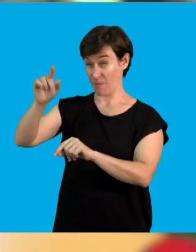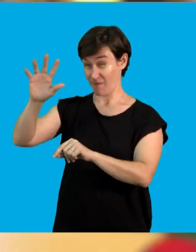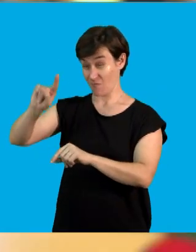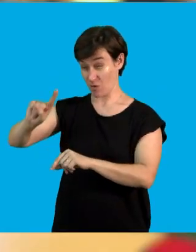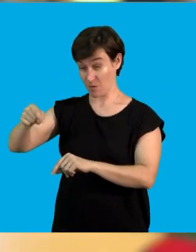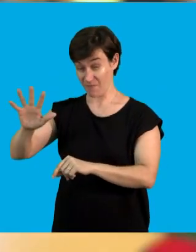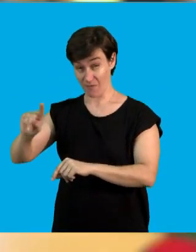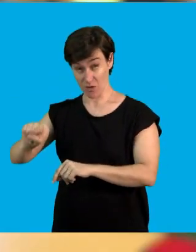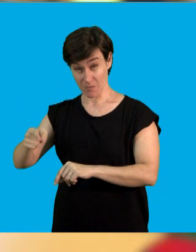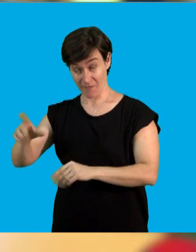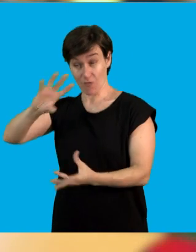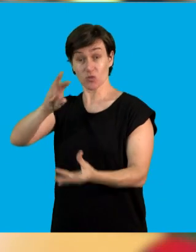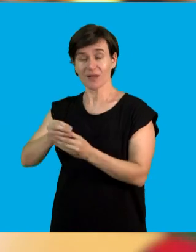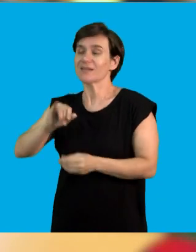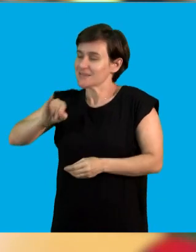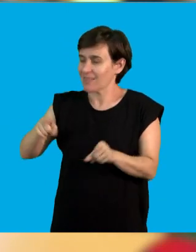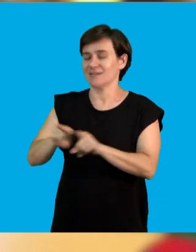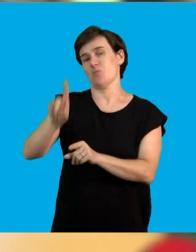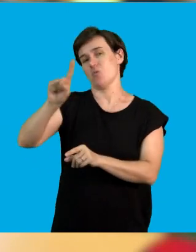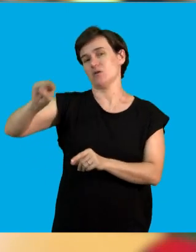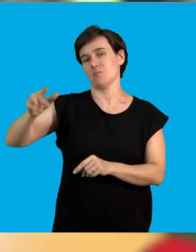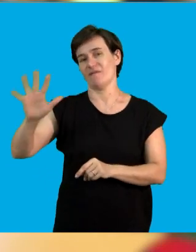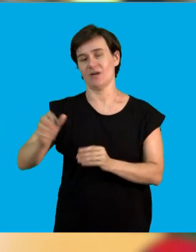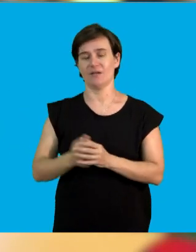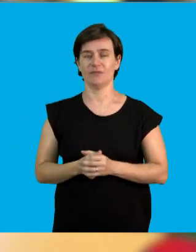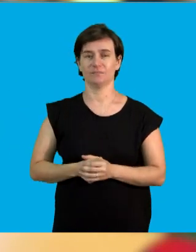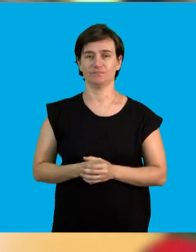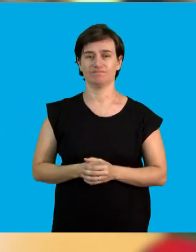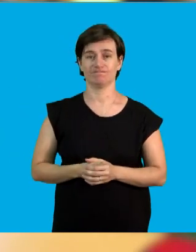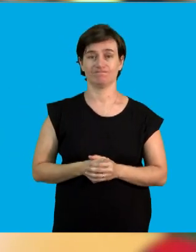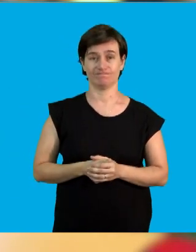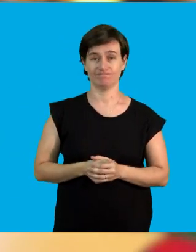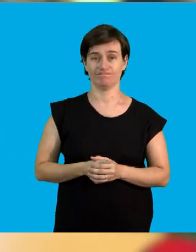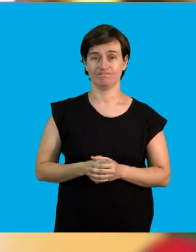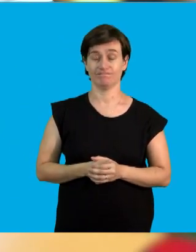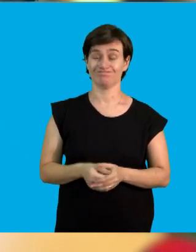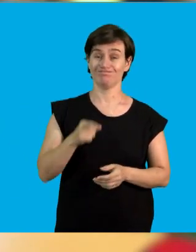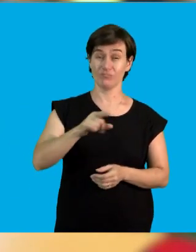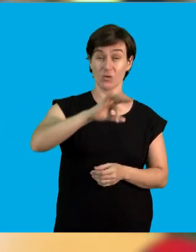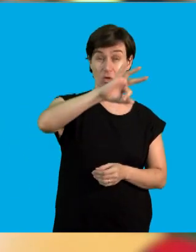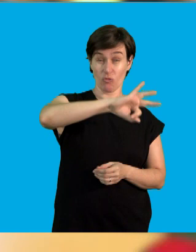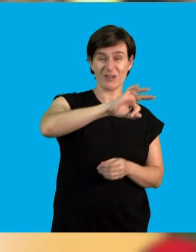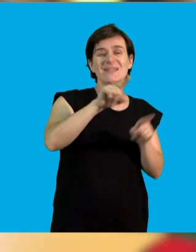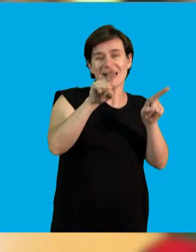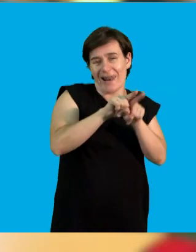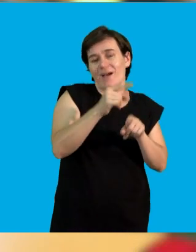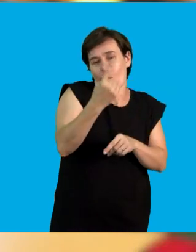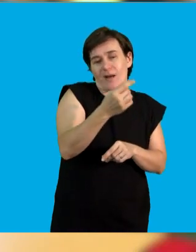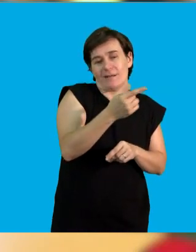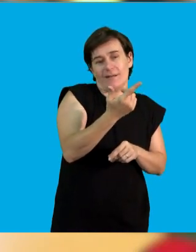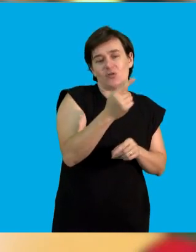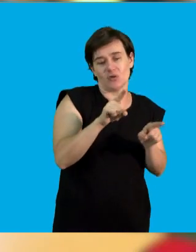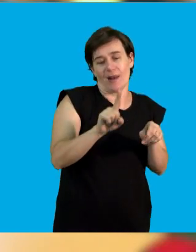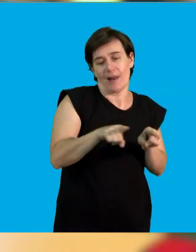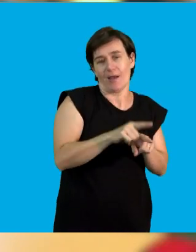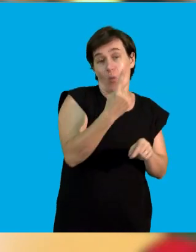will just sum up to one positive. And remember, each cell has 1,5 volts. So if all three are summing up to